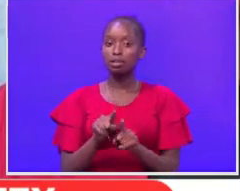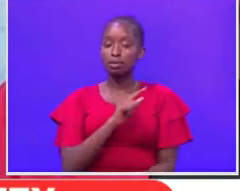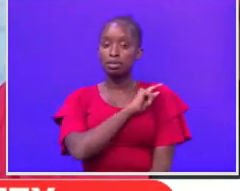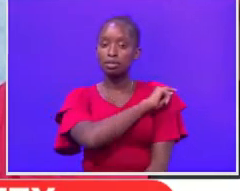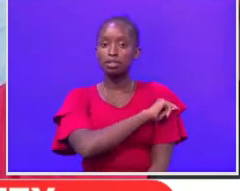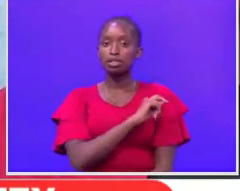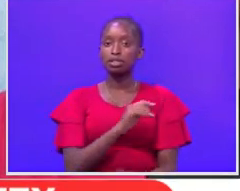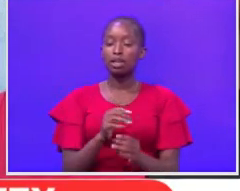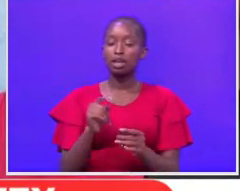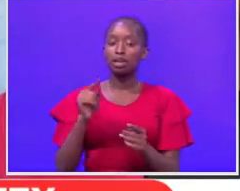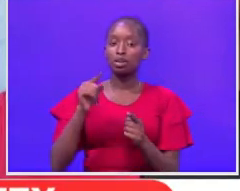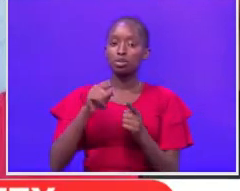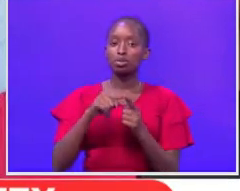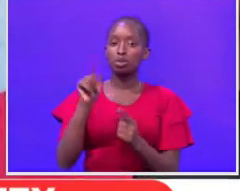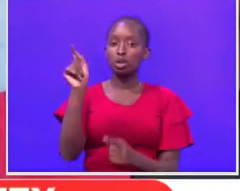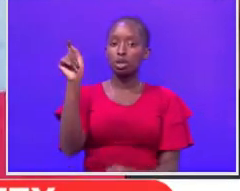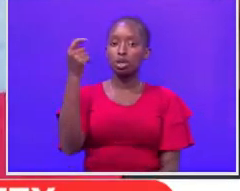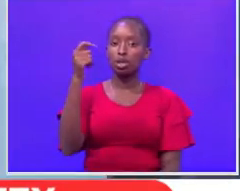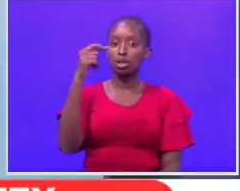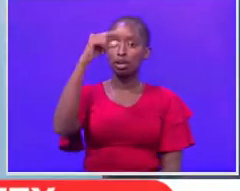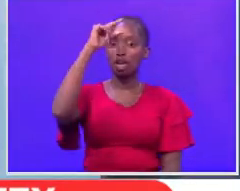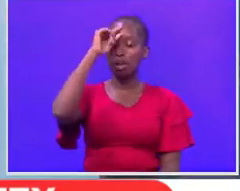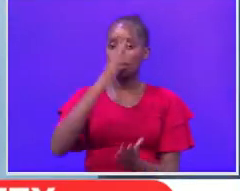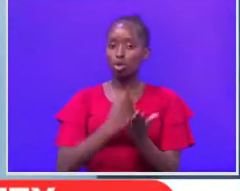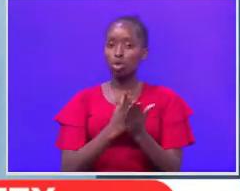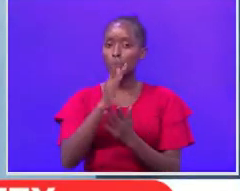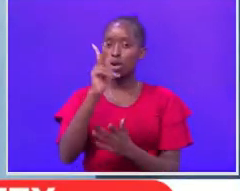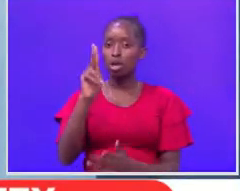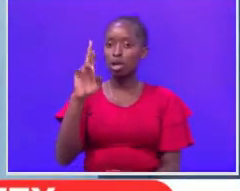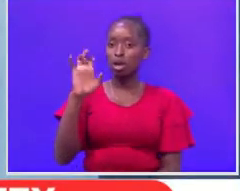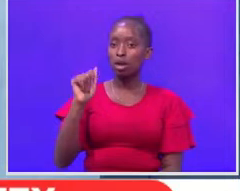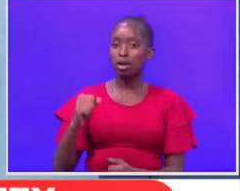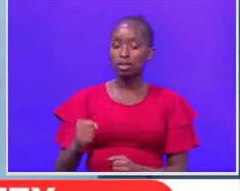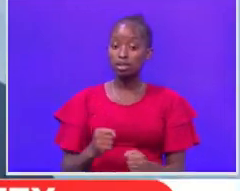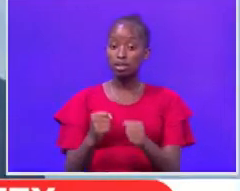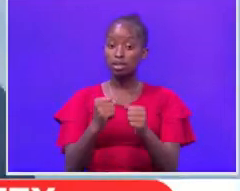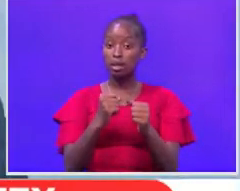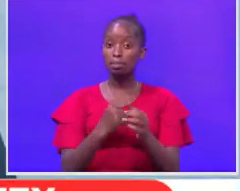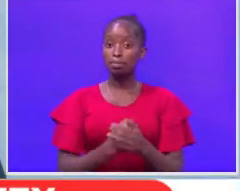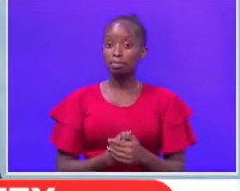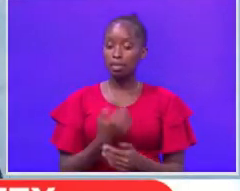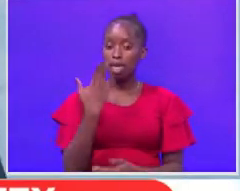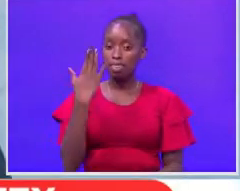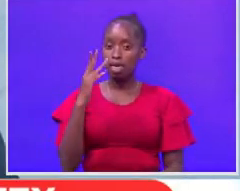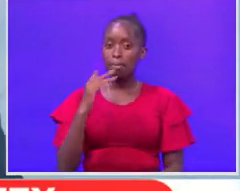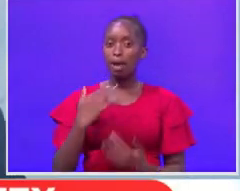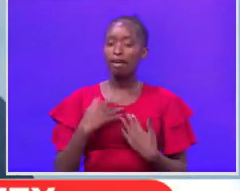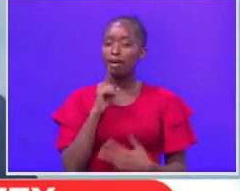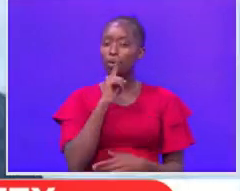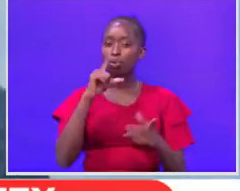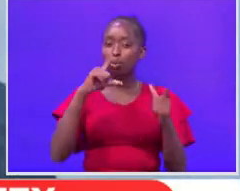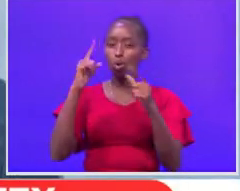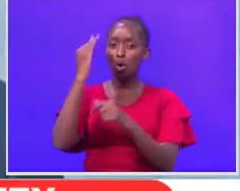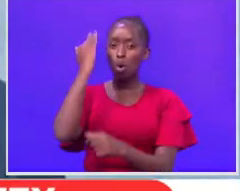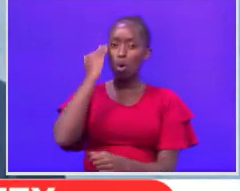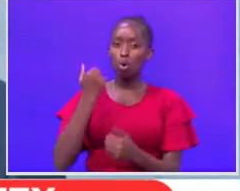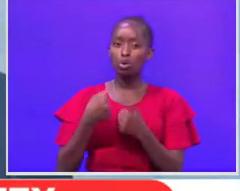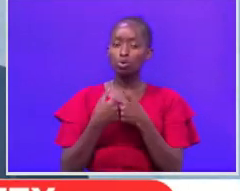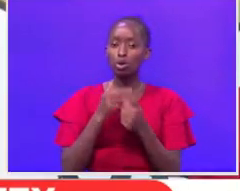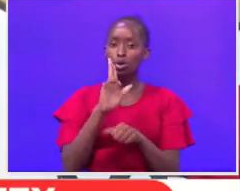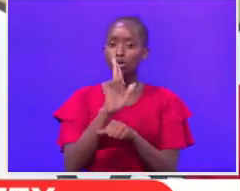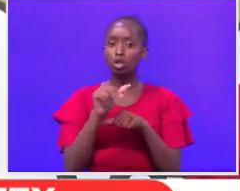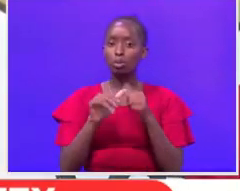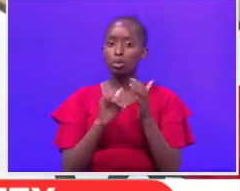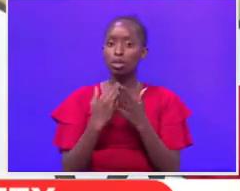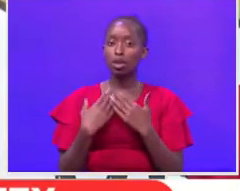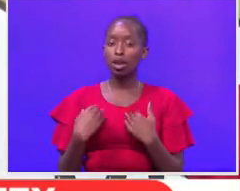to the Kenya government through the KRA system. Kenya Medical Association, however, has threatened to move to court to challenge the use of the electronic